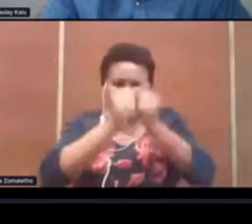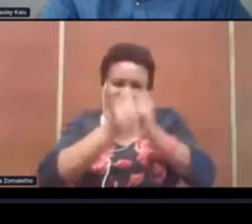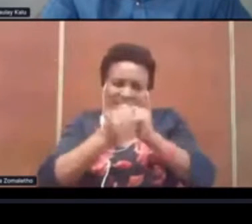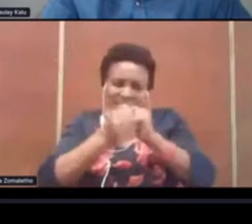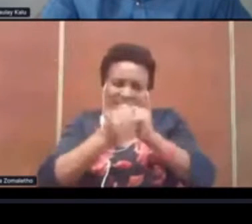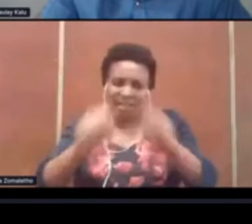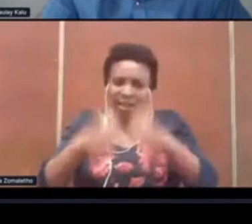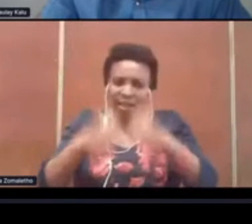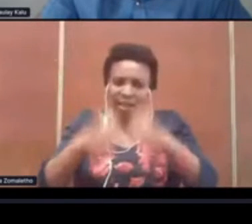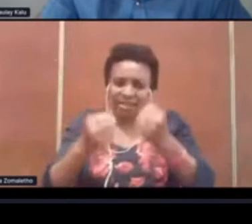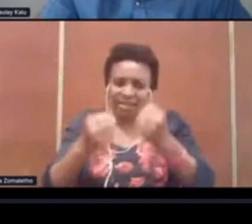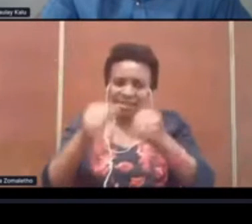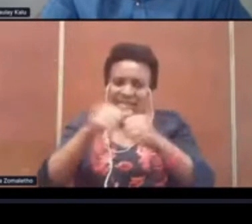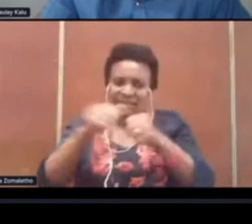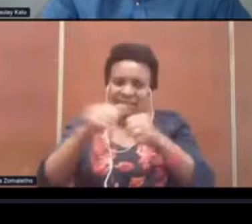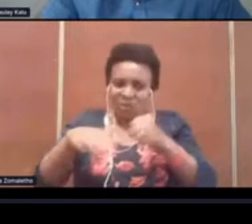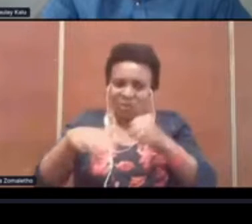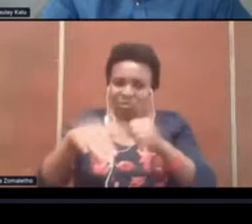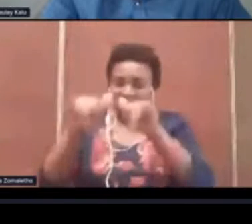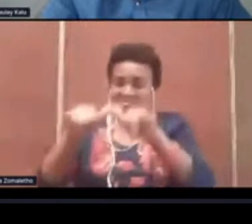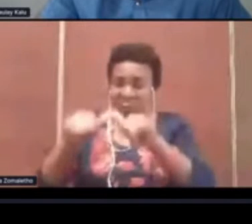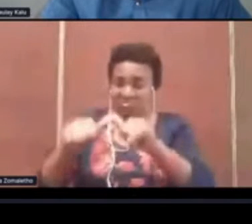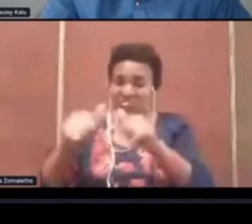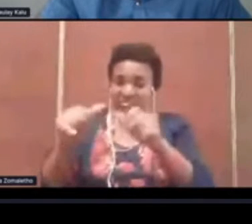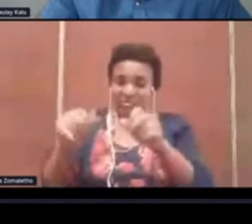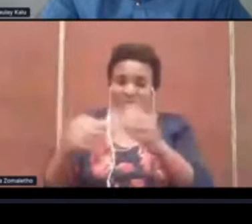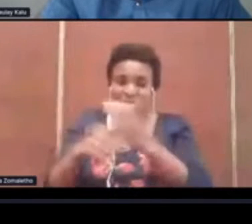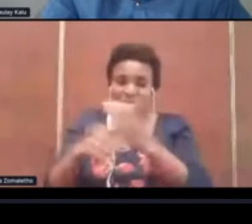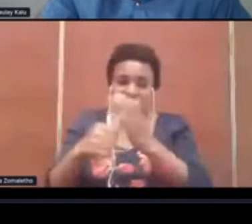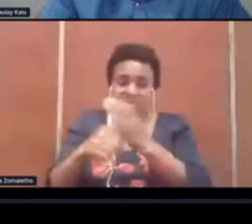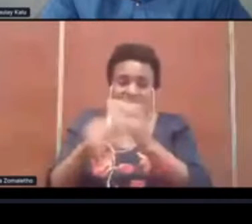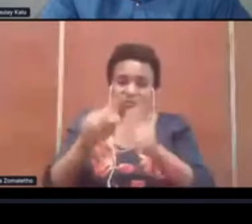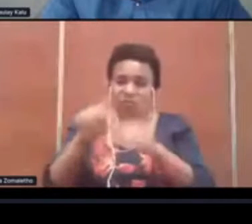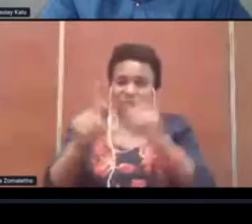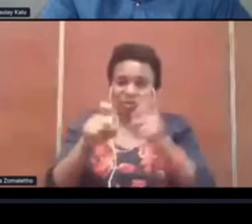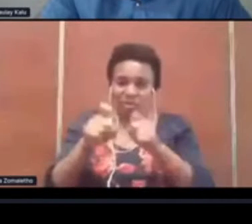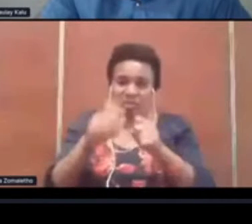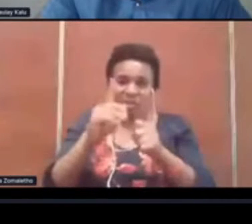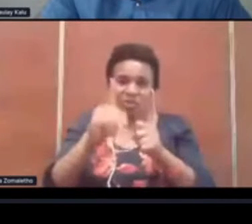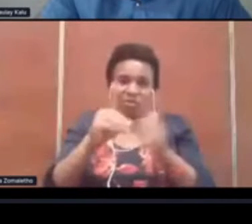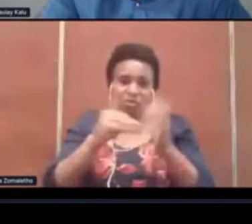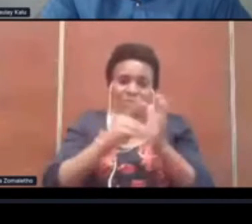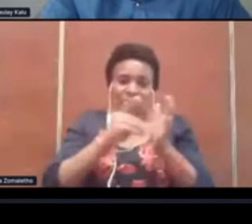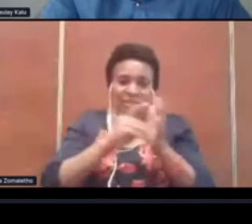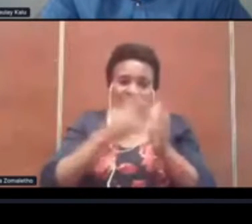the local currency is here to stay? The question is open to you, Mr. Amadou and Dr. Macaulay.